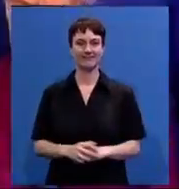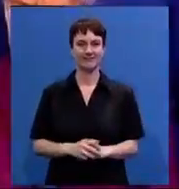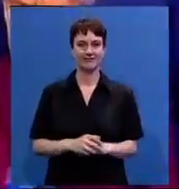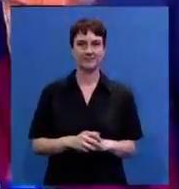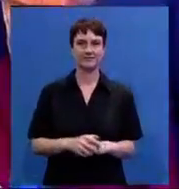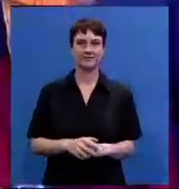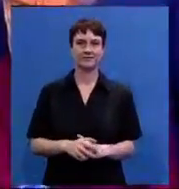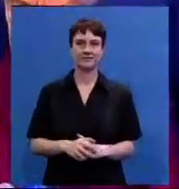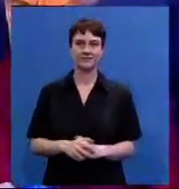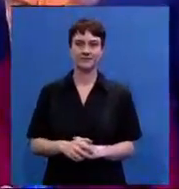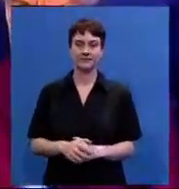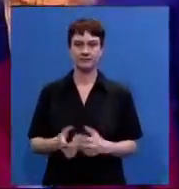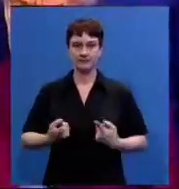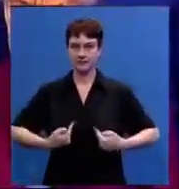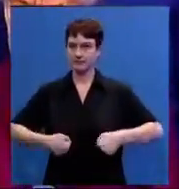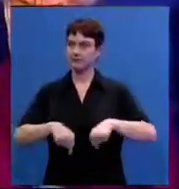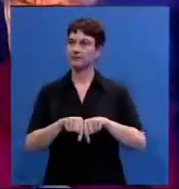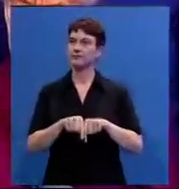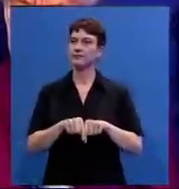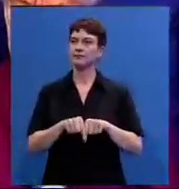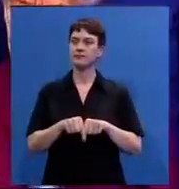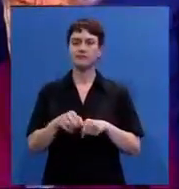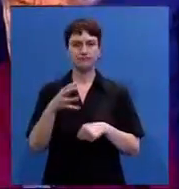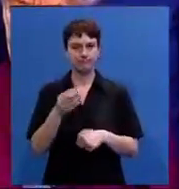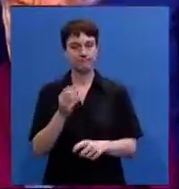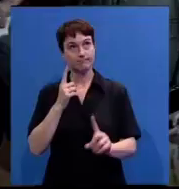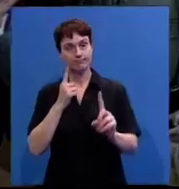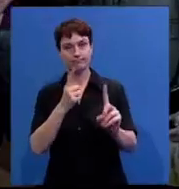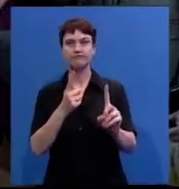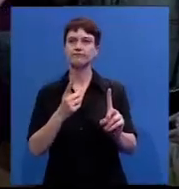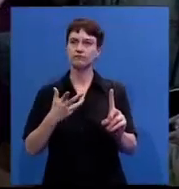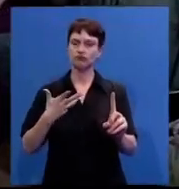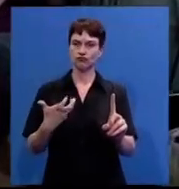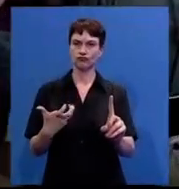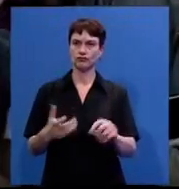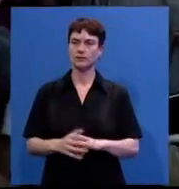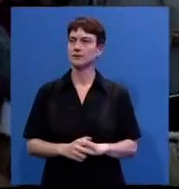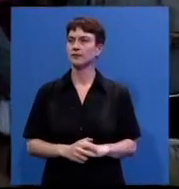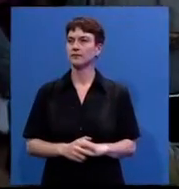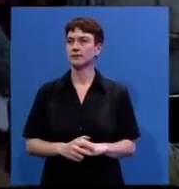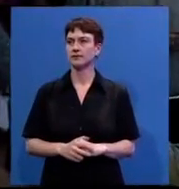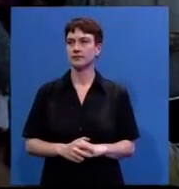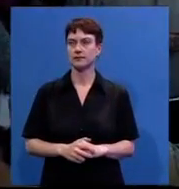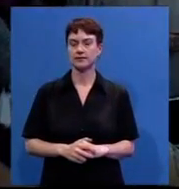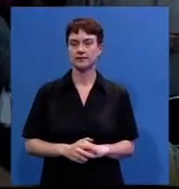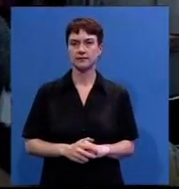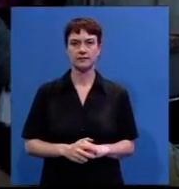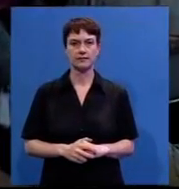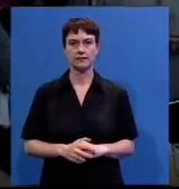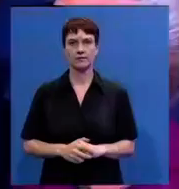I have shaken hands with her, and I've had tea with her. Did you have rooibos tea or normal